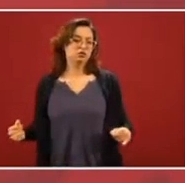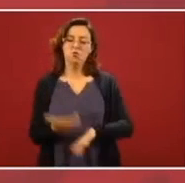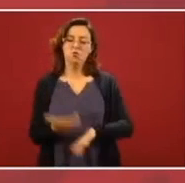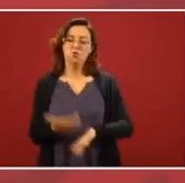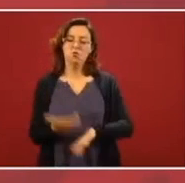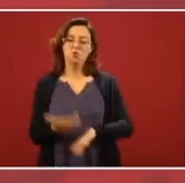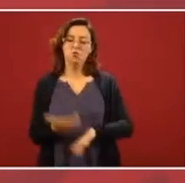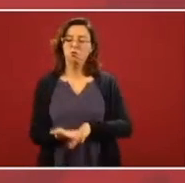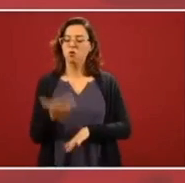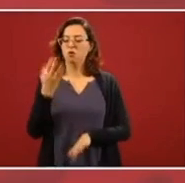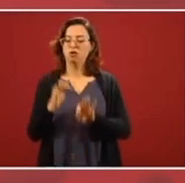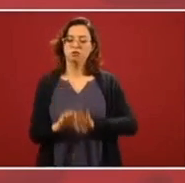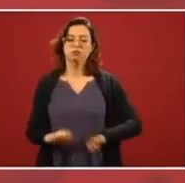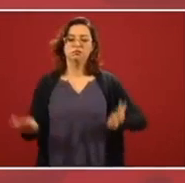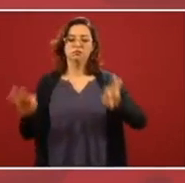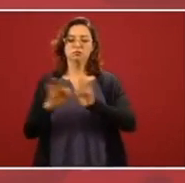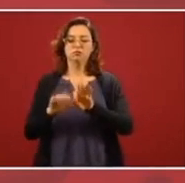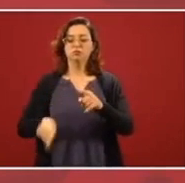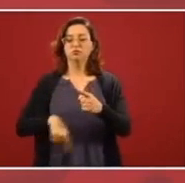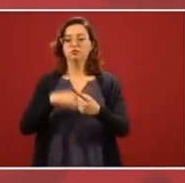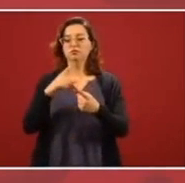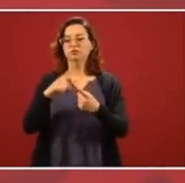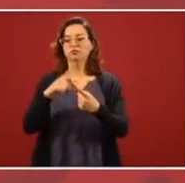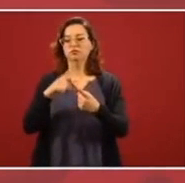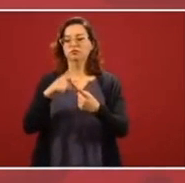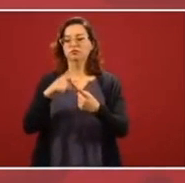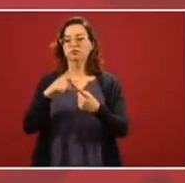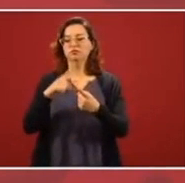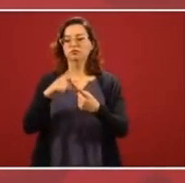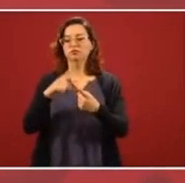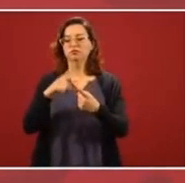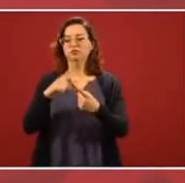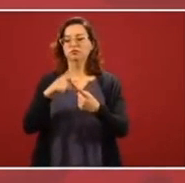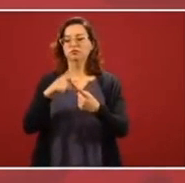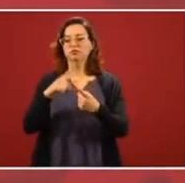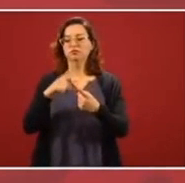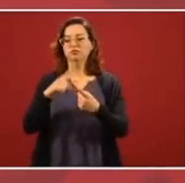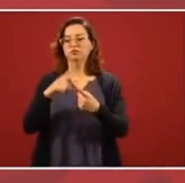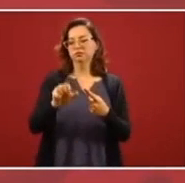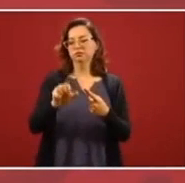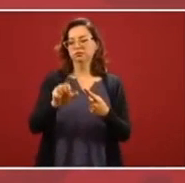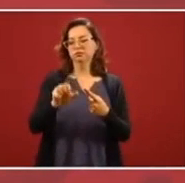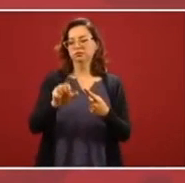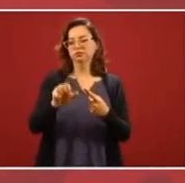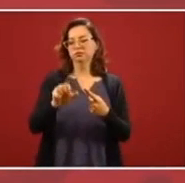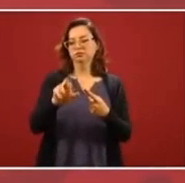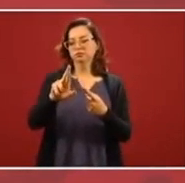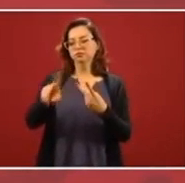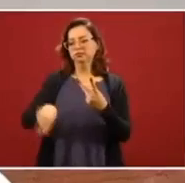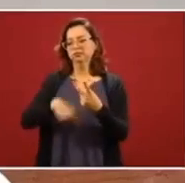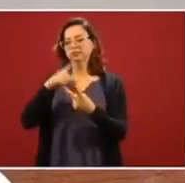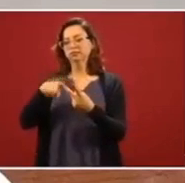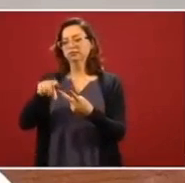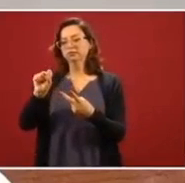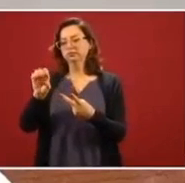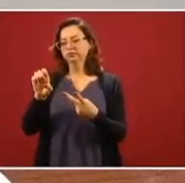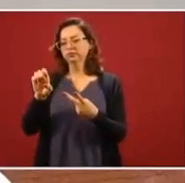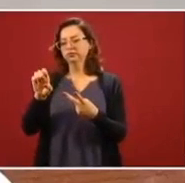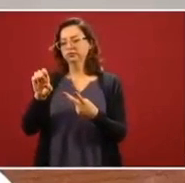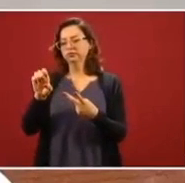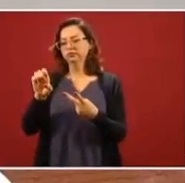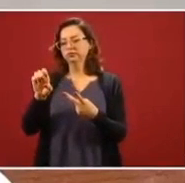fundamental. Una es la Secretaría de Marina One is the Secretary of Marine, y la otra es la Secretaría de la Defensa